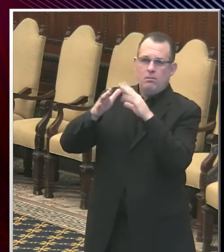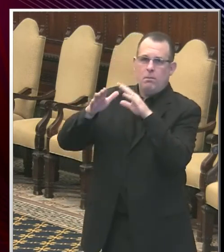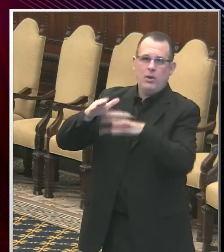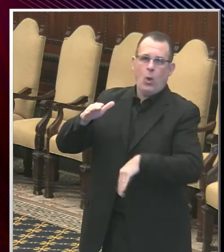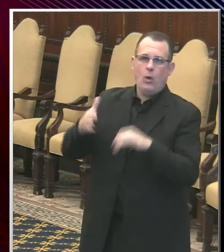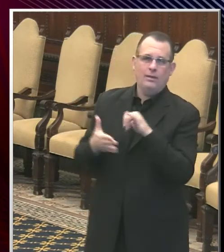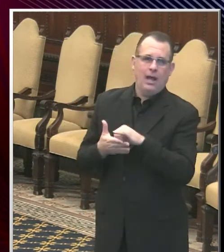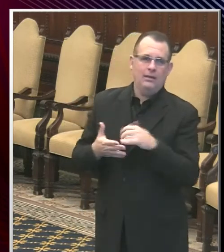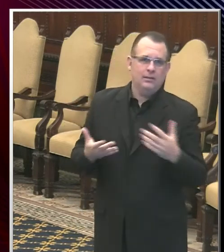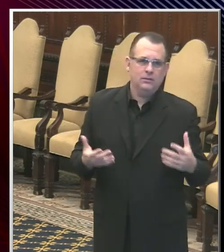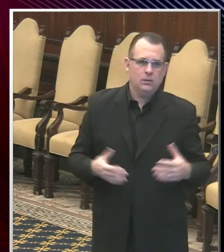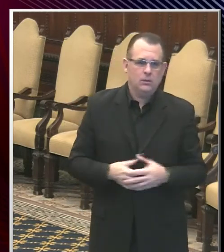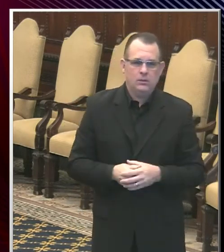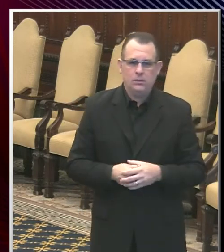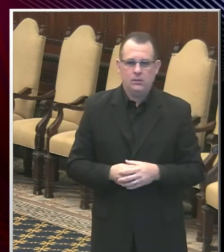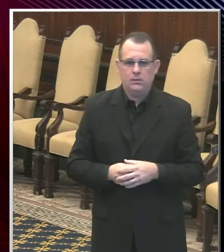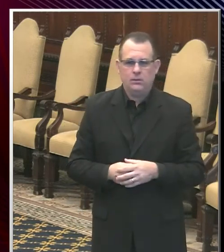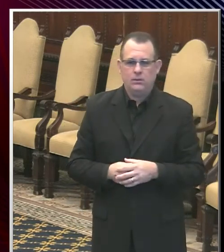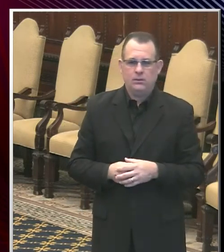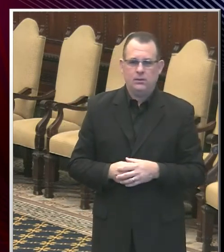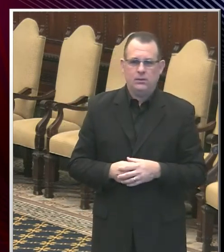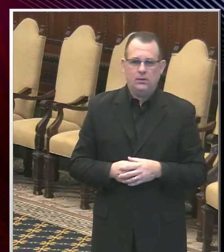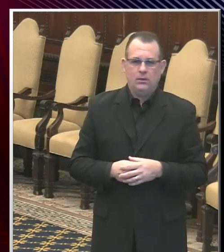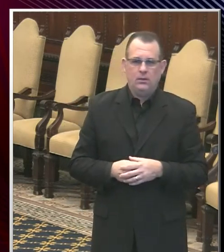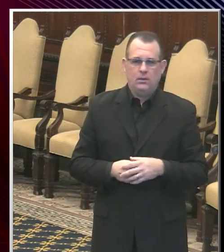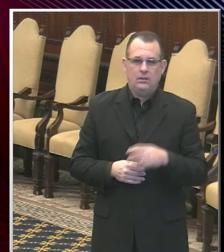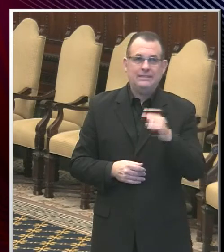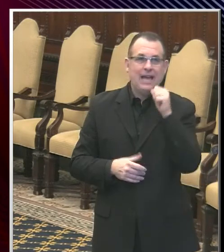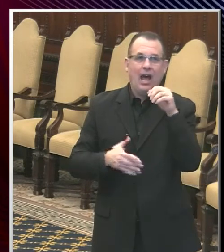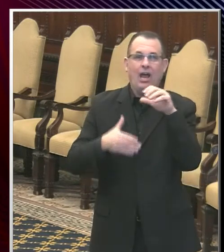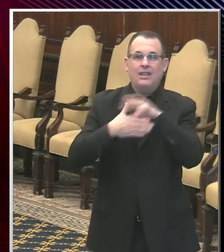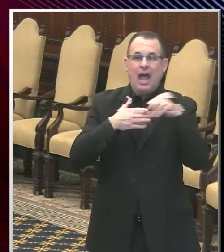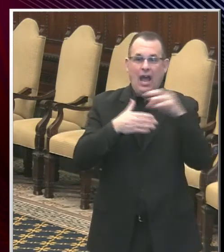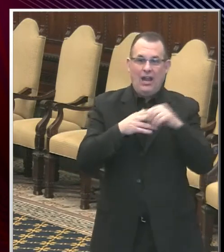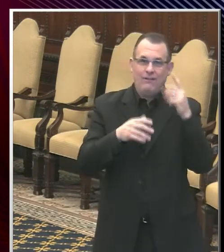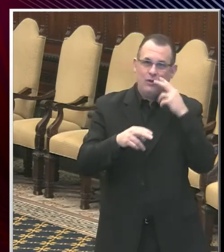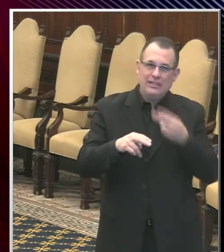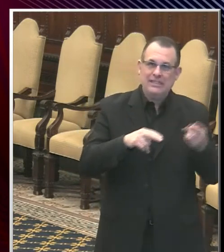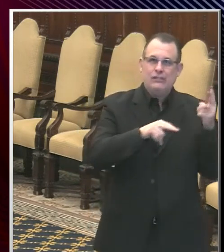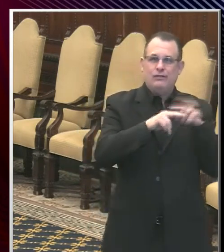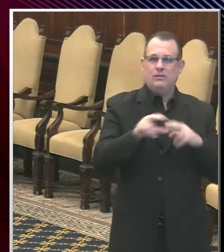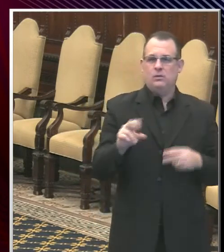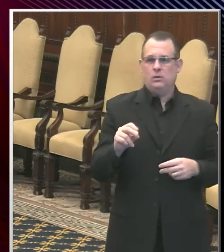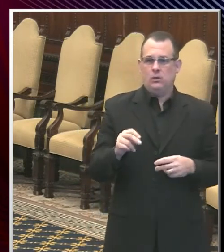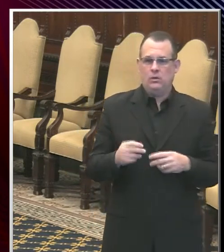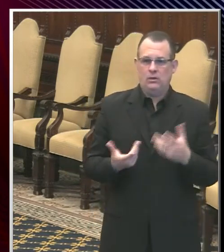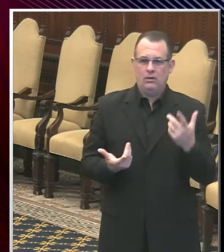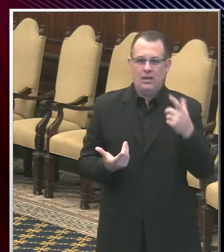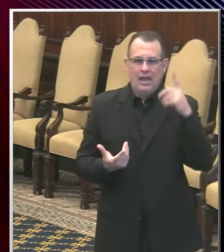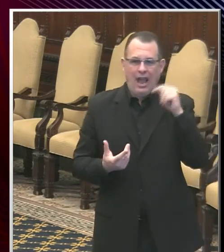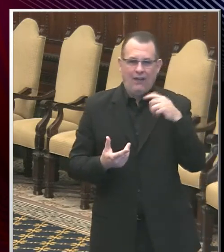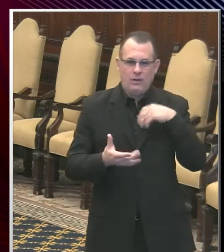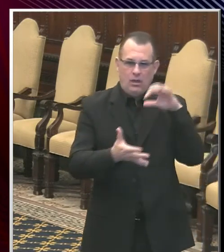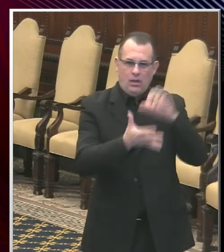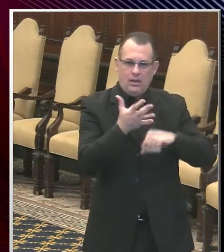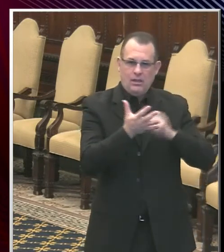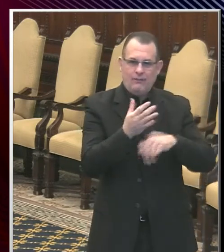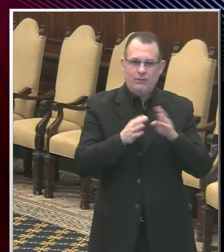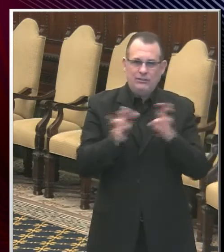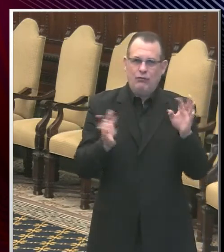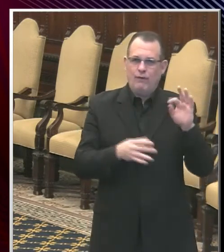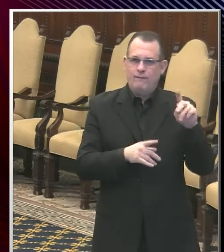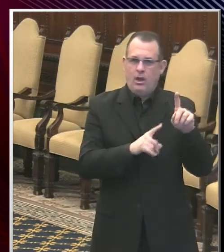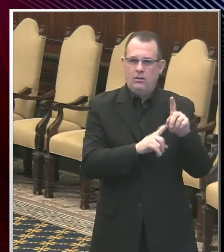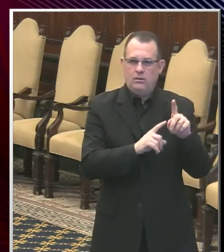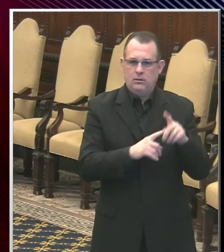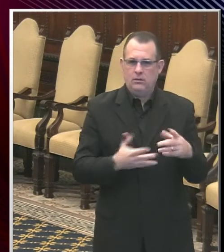like dollars for those increases then have to come out of the general fund and will lead to